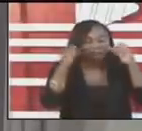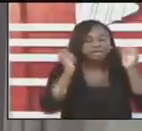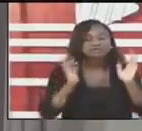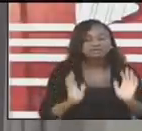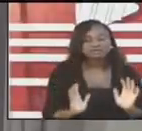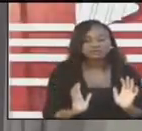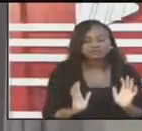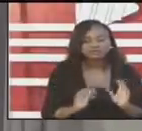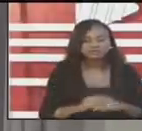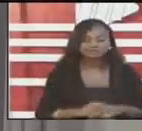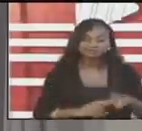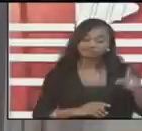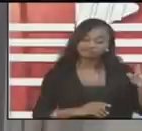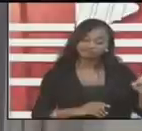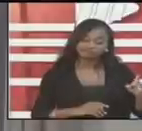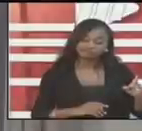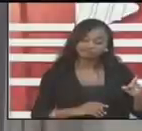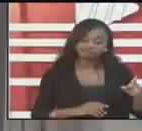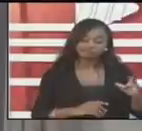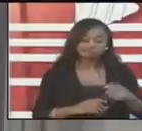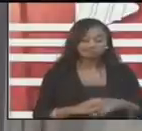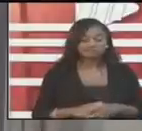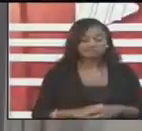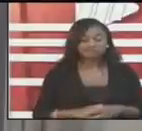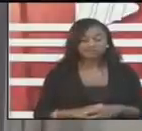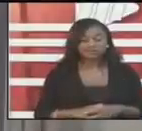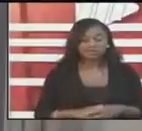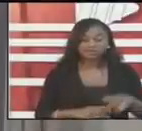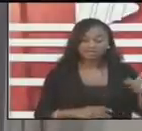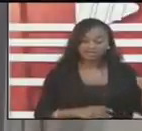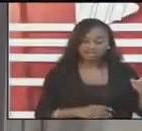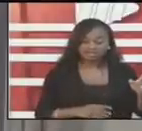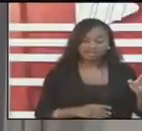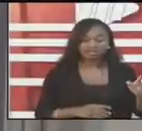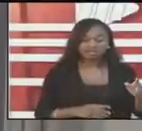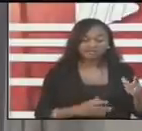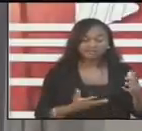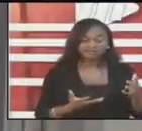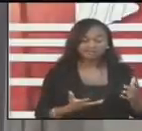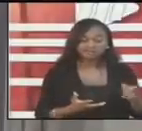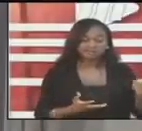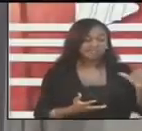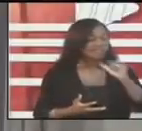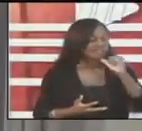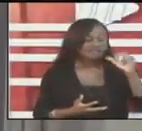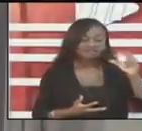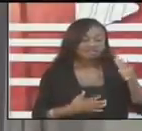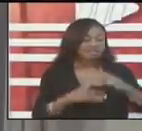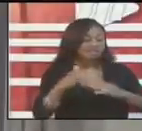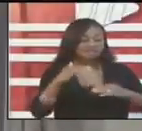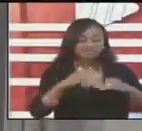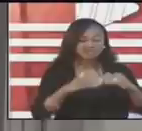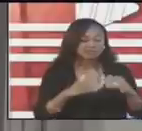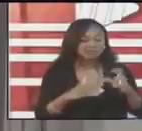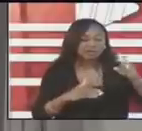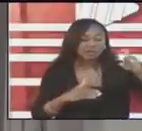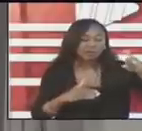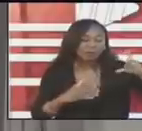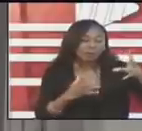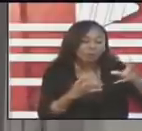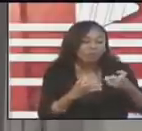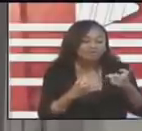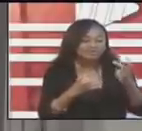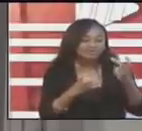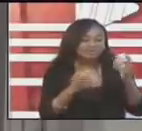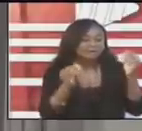of mask wearing? I will speak to myself and then the CMO will speak. I'm not going to put him on the spot. The answer is no. I would like to see many